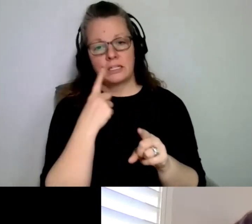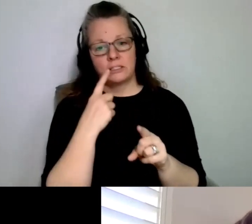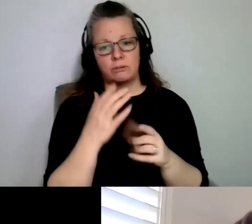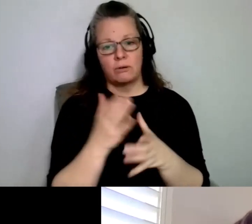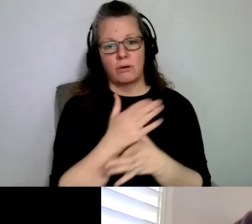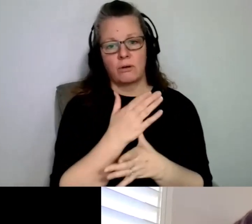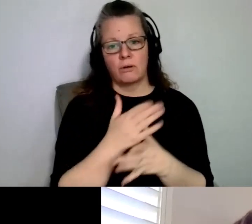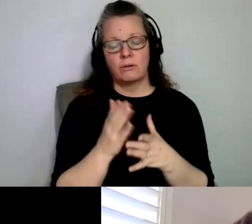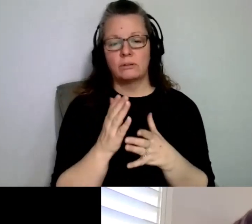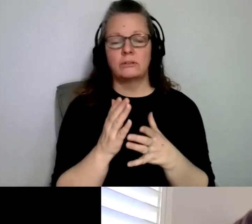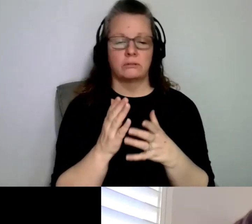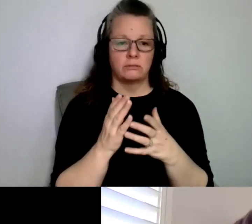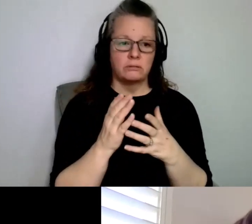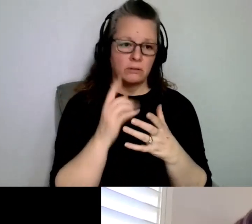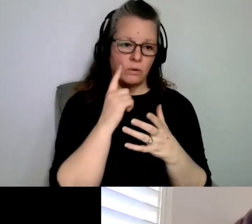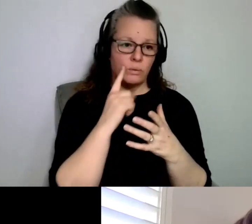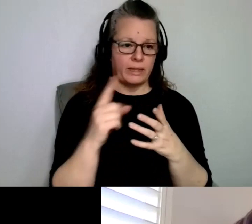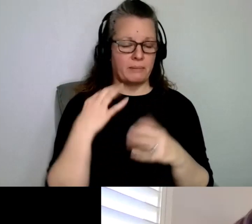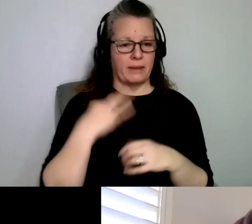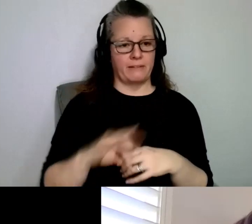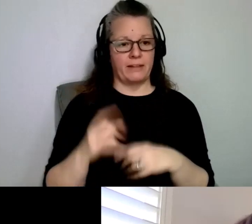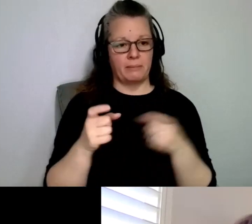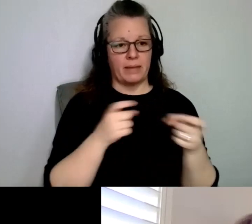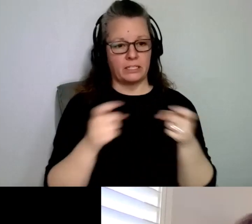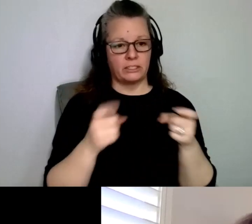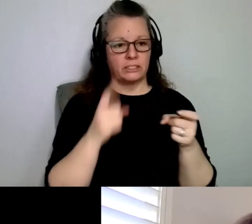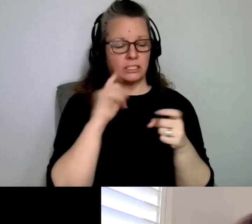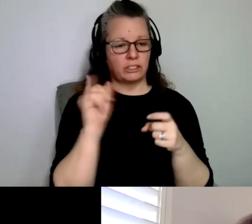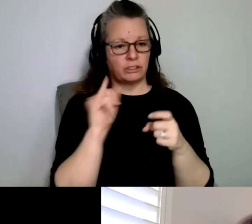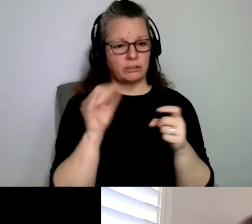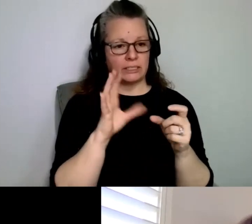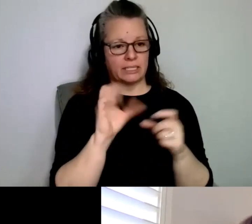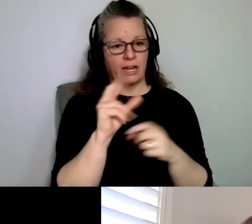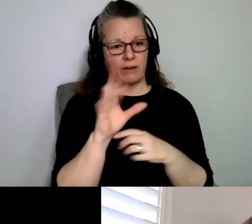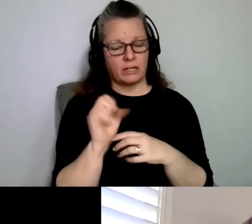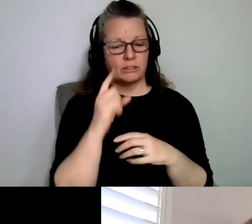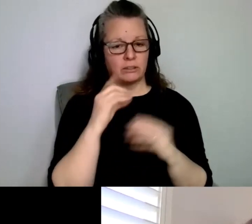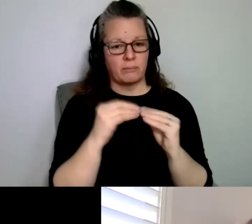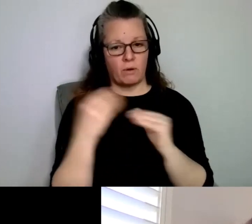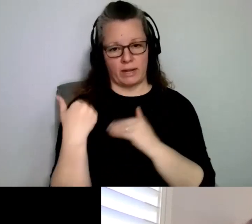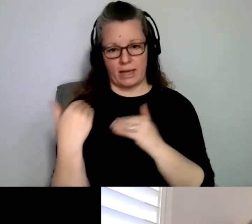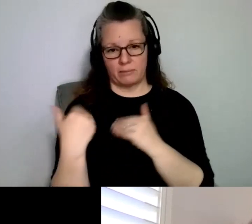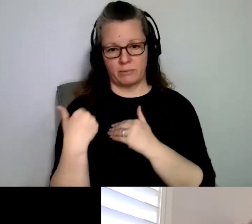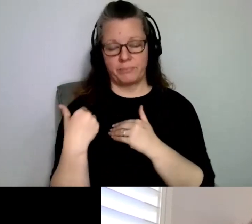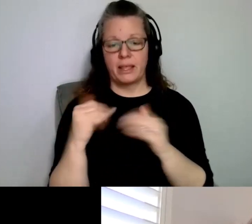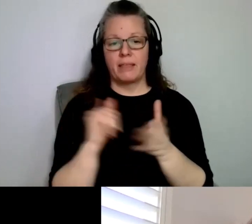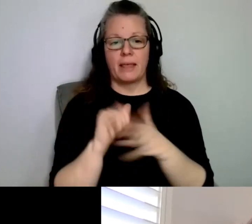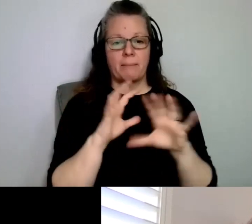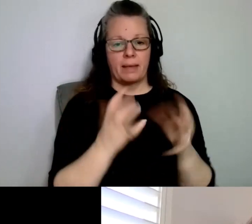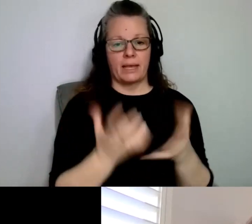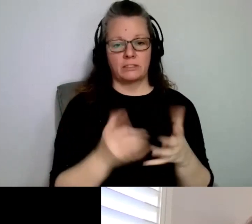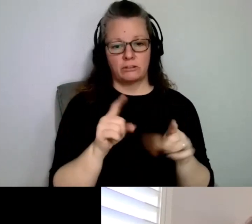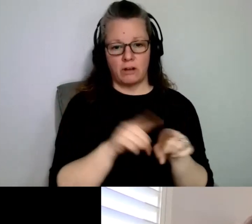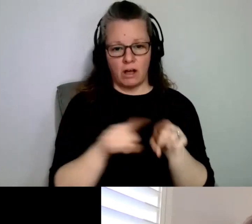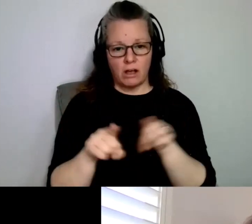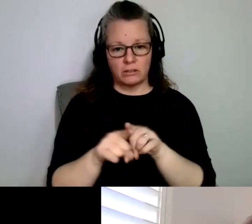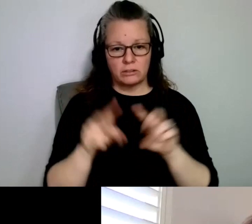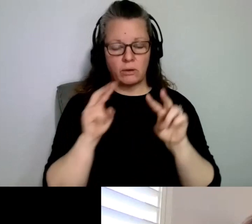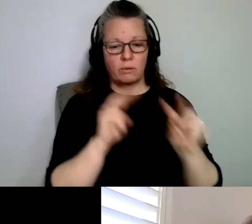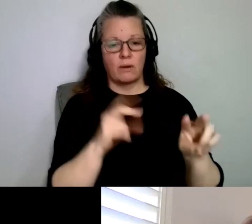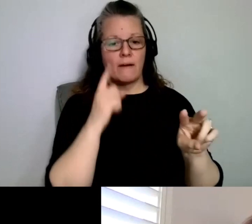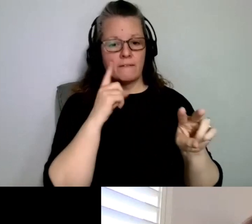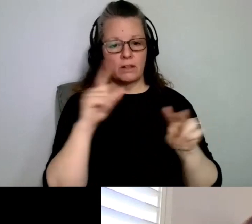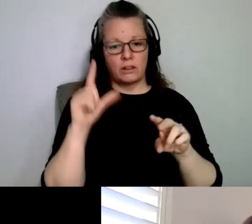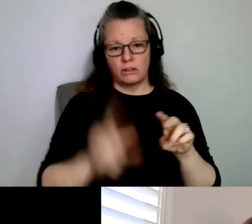benefit managers, and insurance carriers more accountable. The package also seeks to continue to lower the cost of insurance premiums